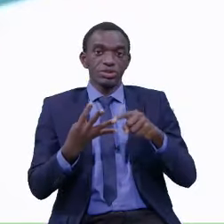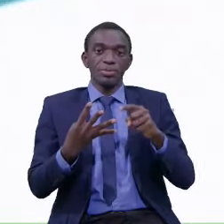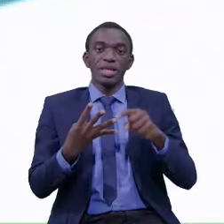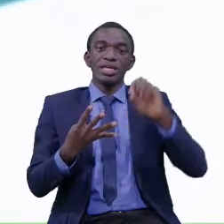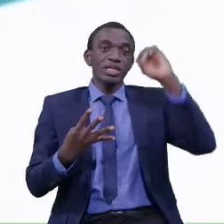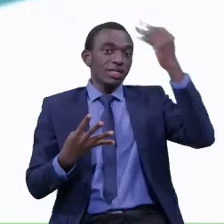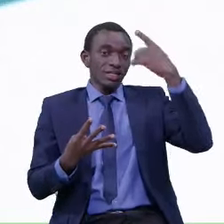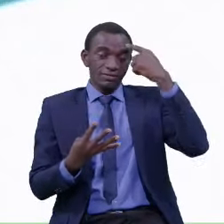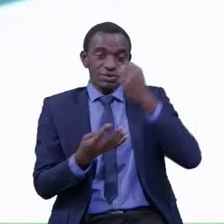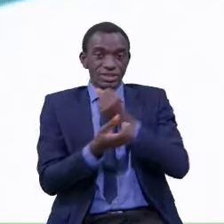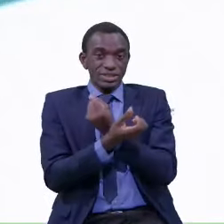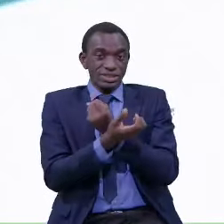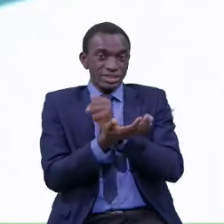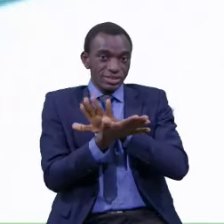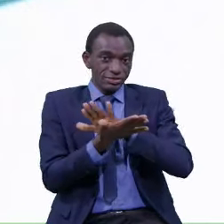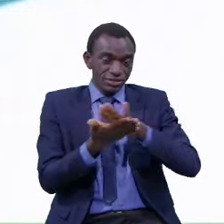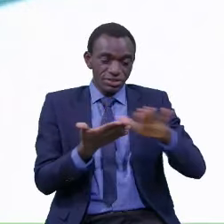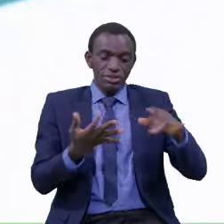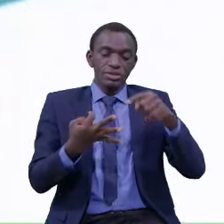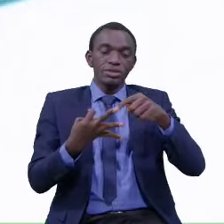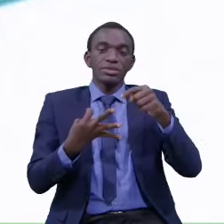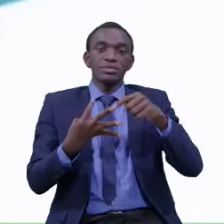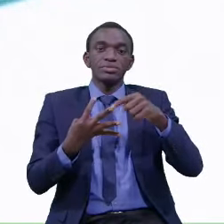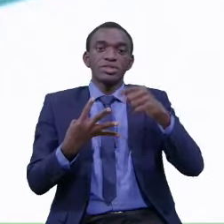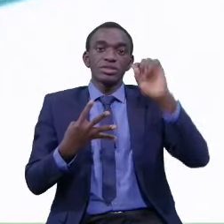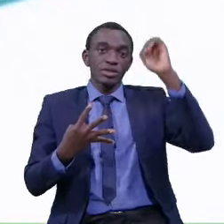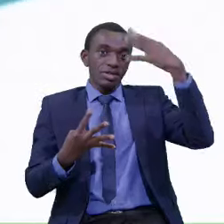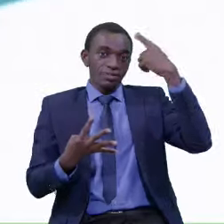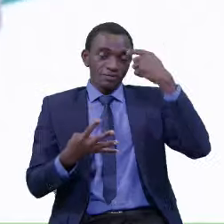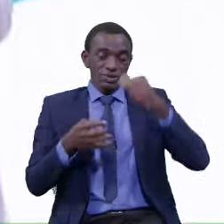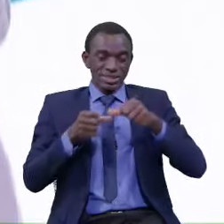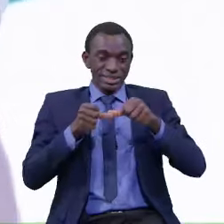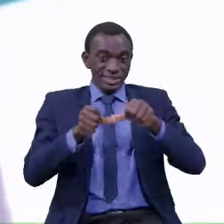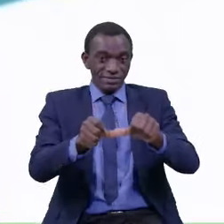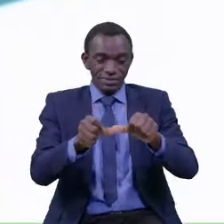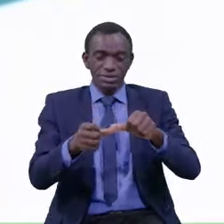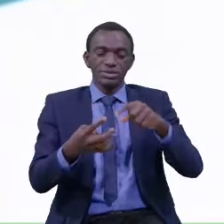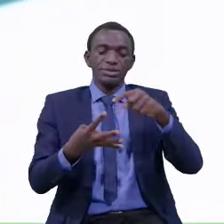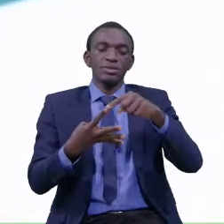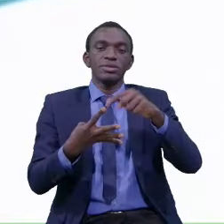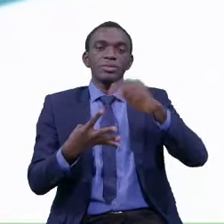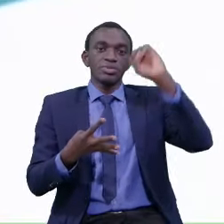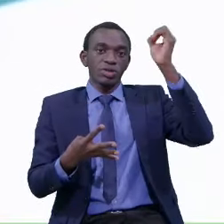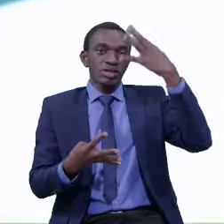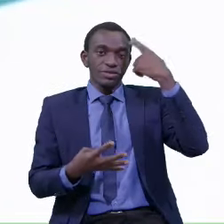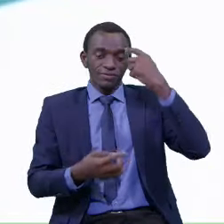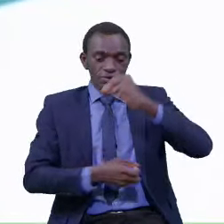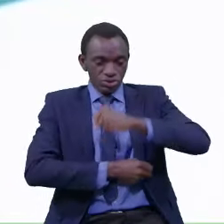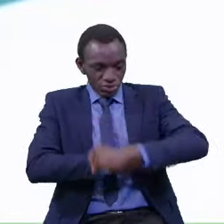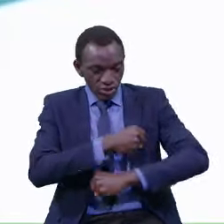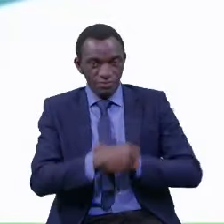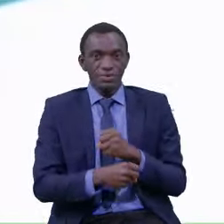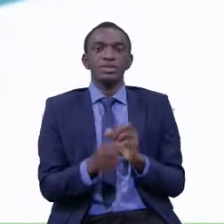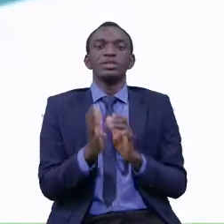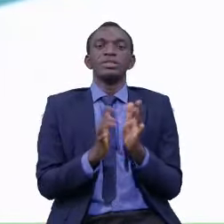for steadfastness. There's grace for suffering. It says, whoever will